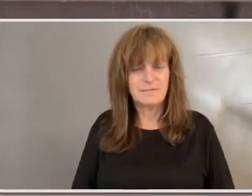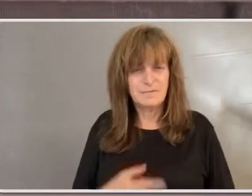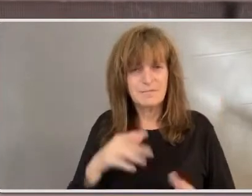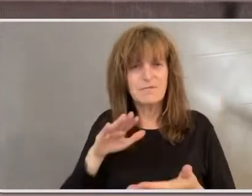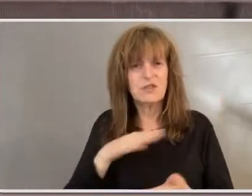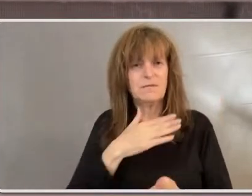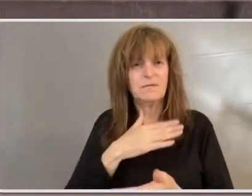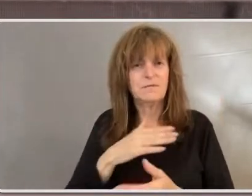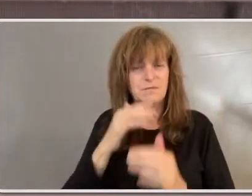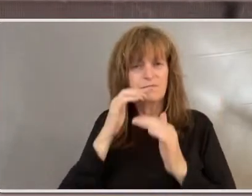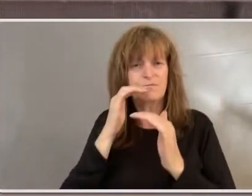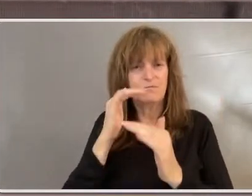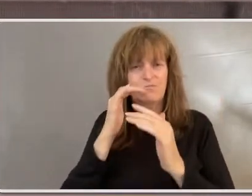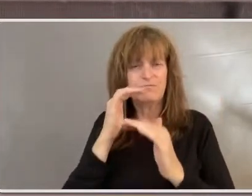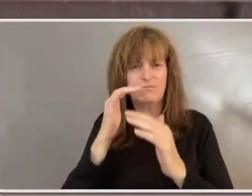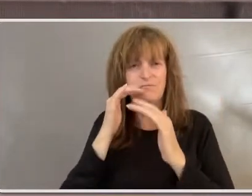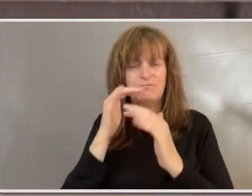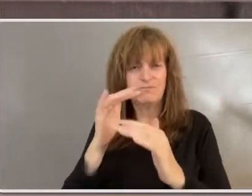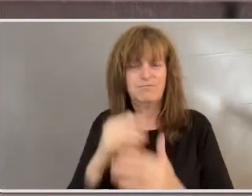Majanda,